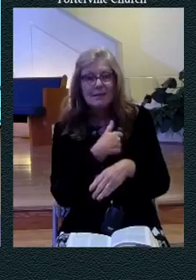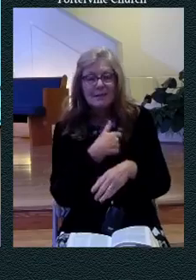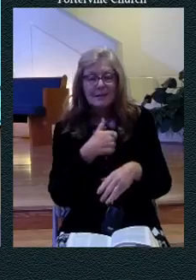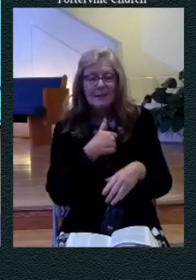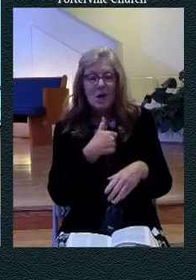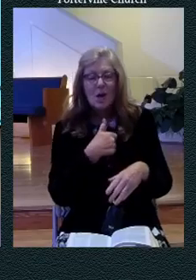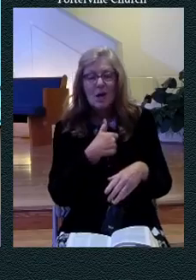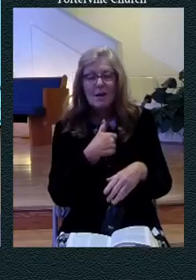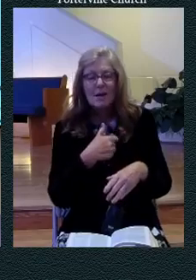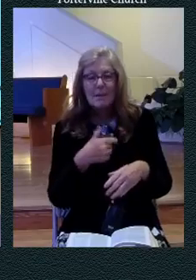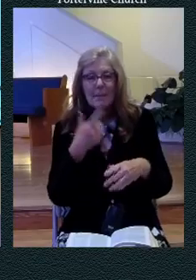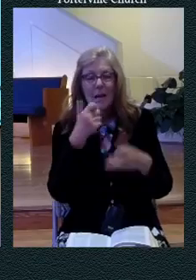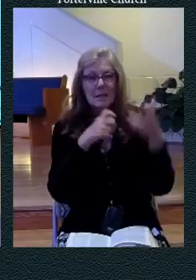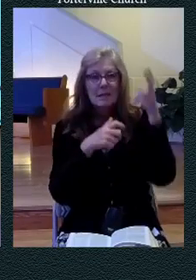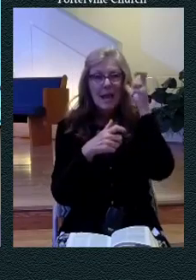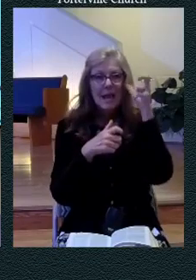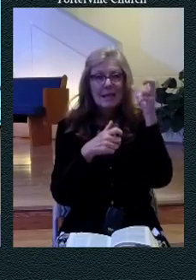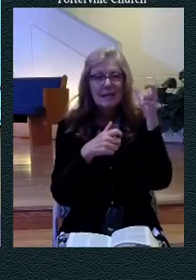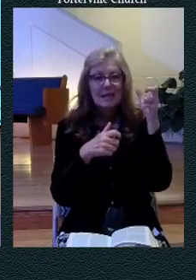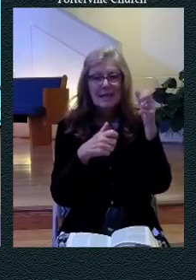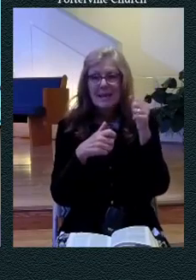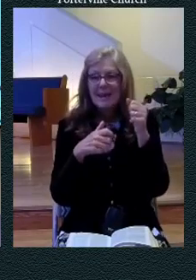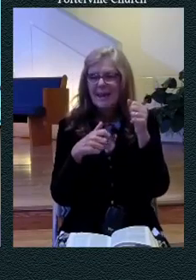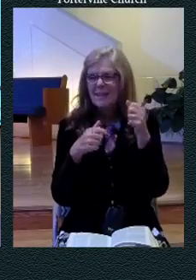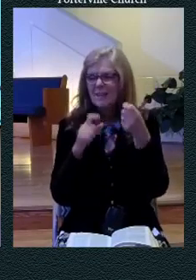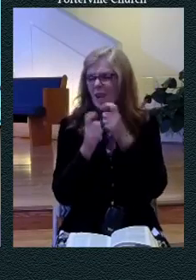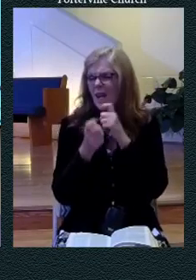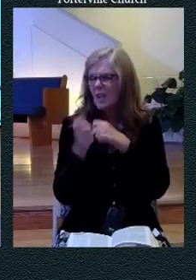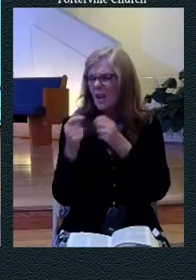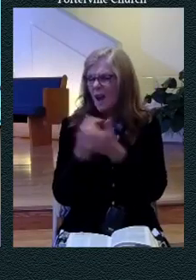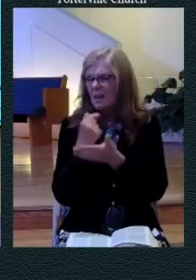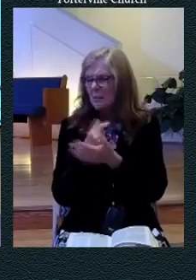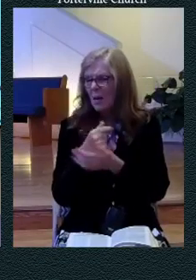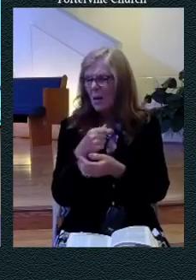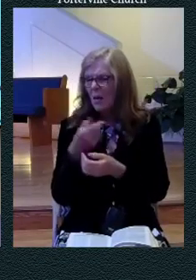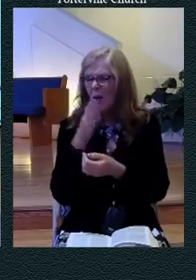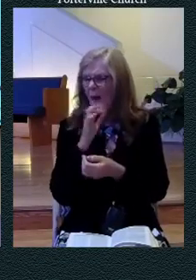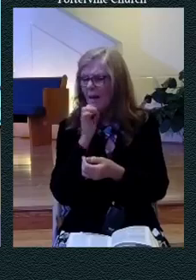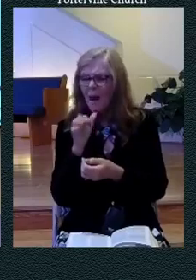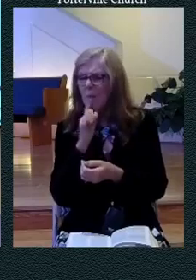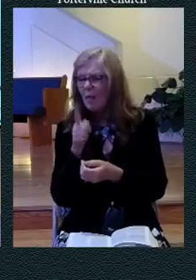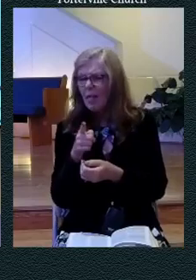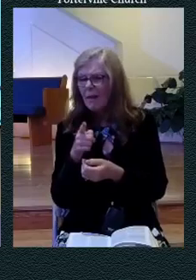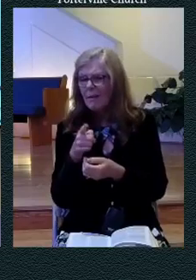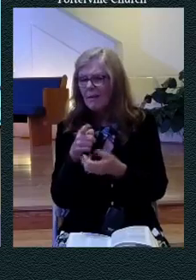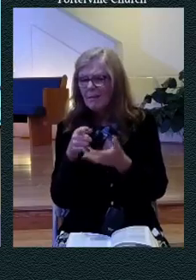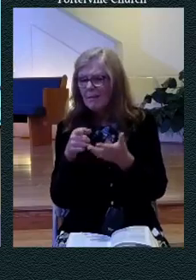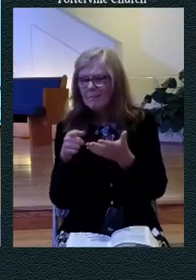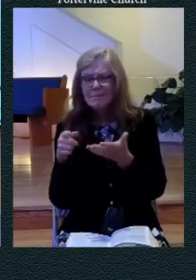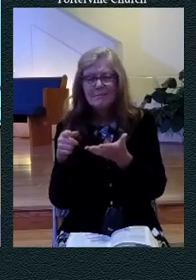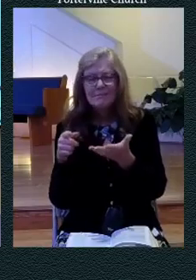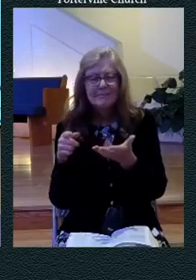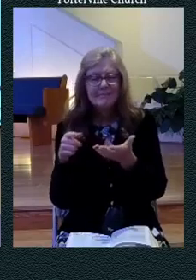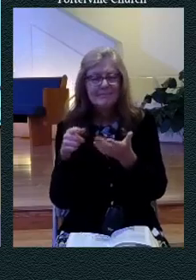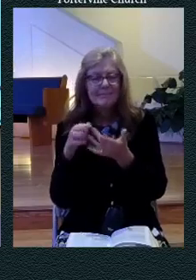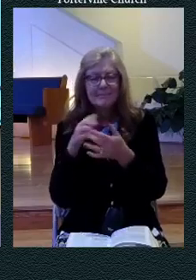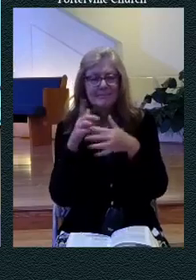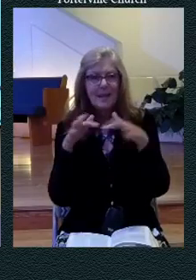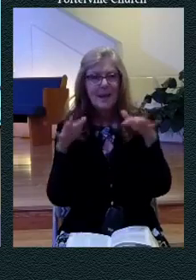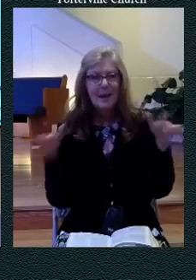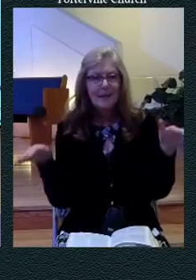he's obscured that gospel insight once again. And so he's constantly working very hard to keep us